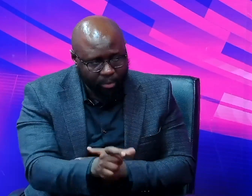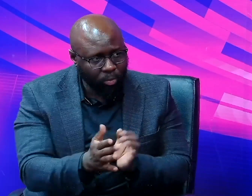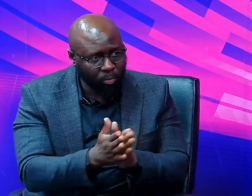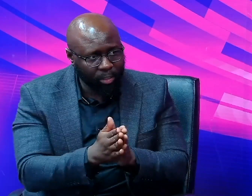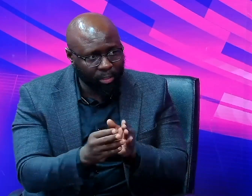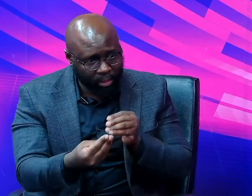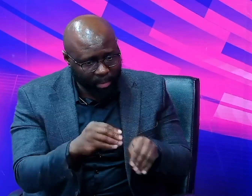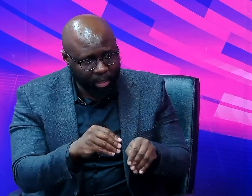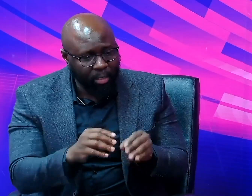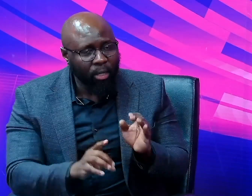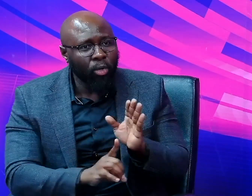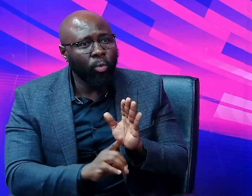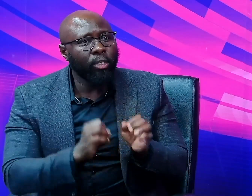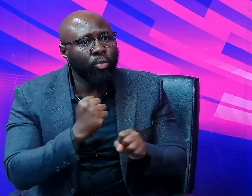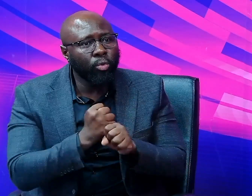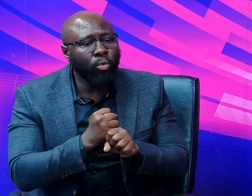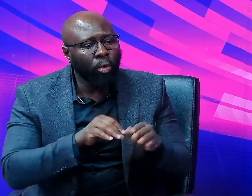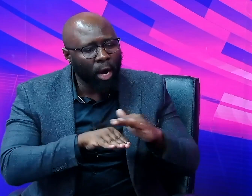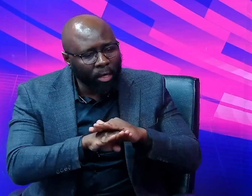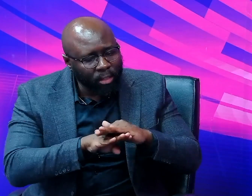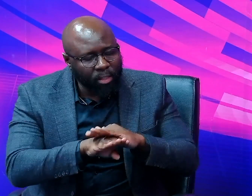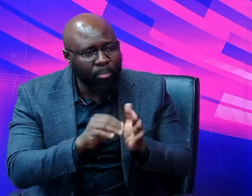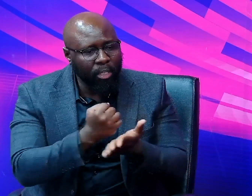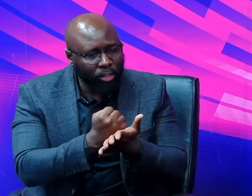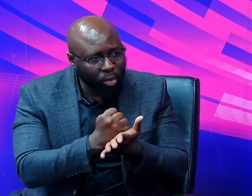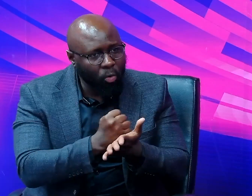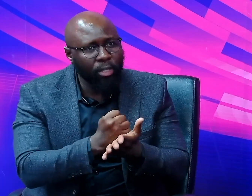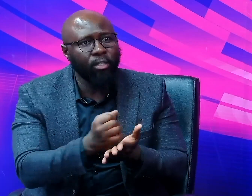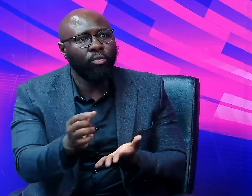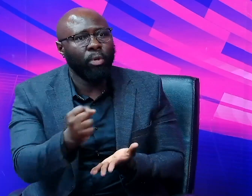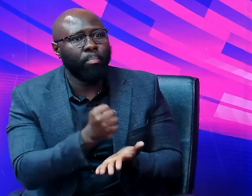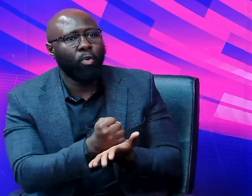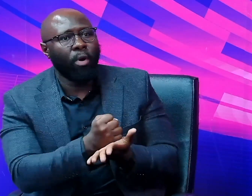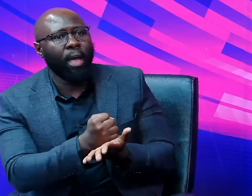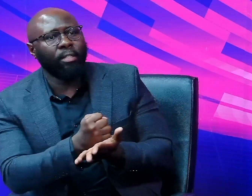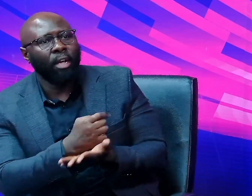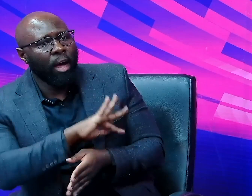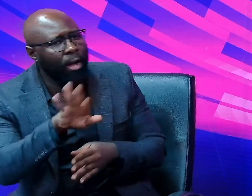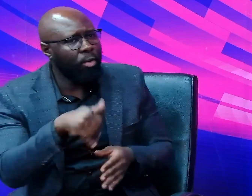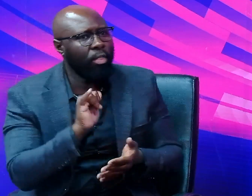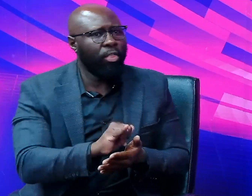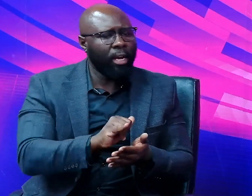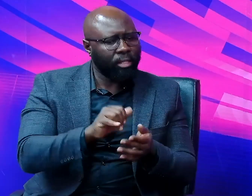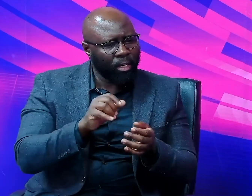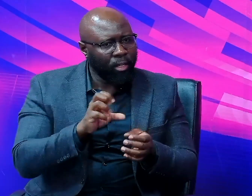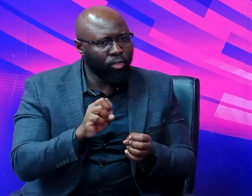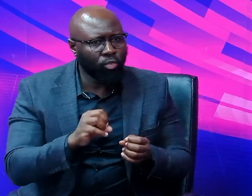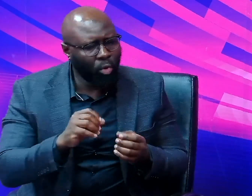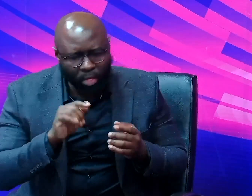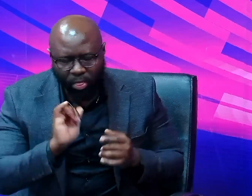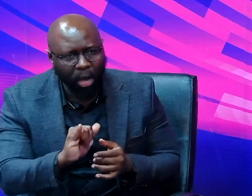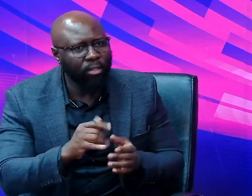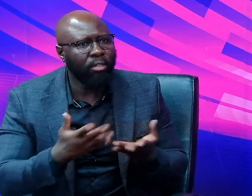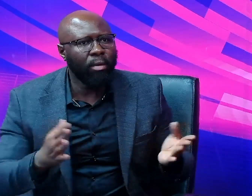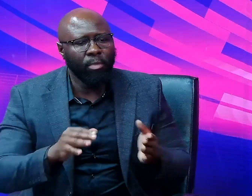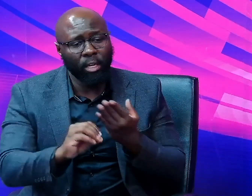that they employ people with disabilities. We do accessibility audits to the employers